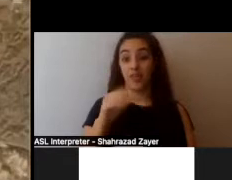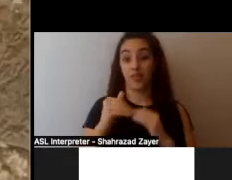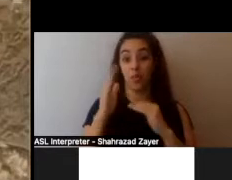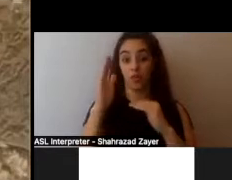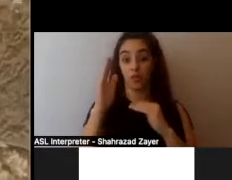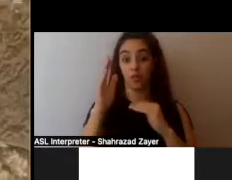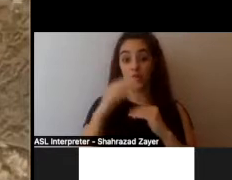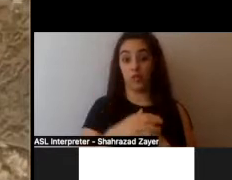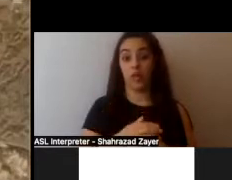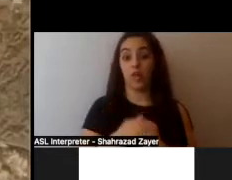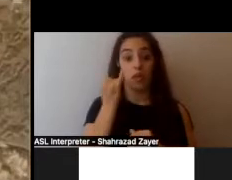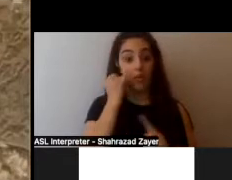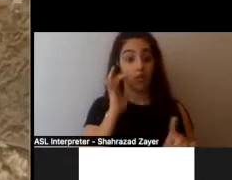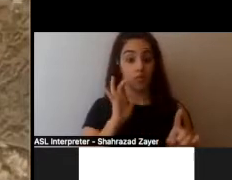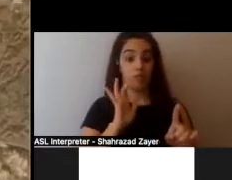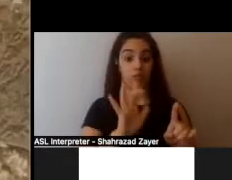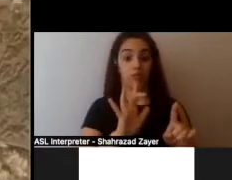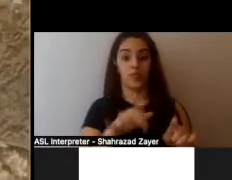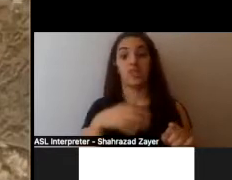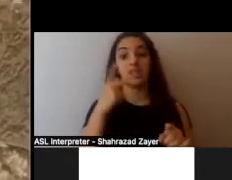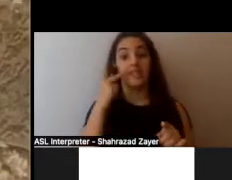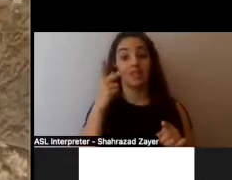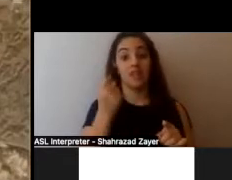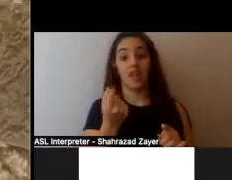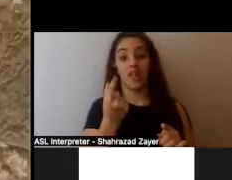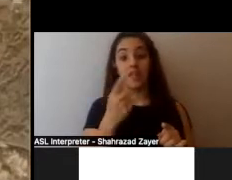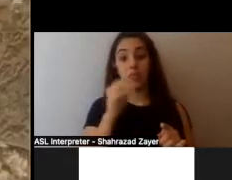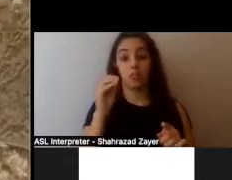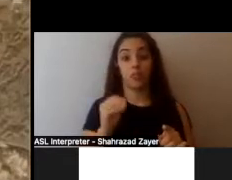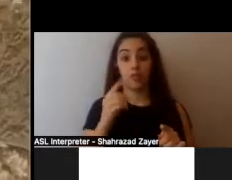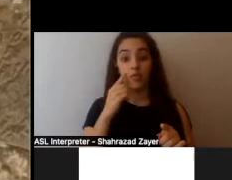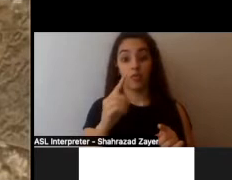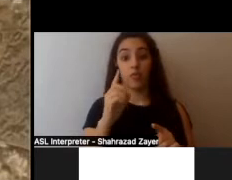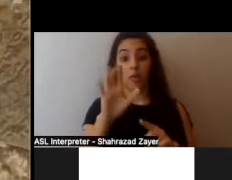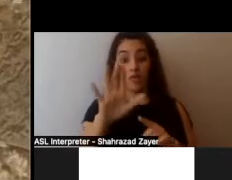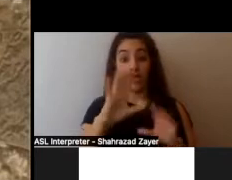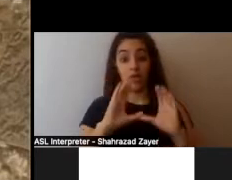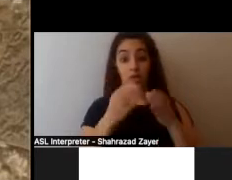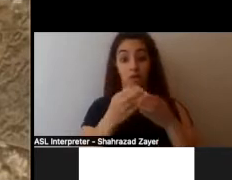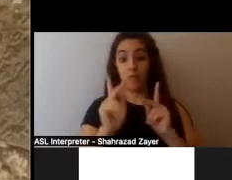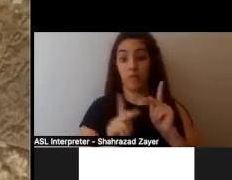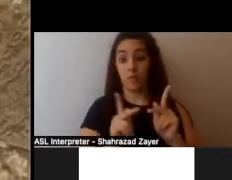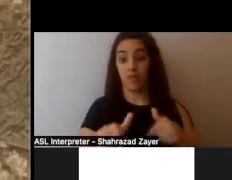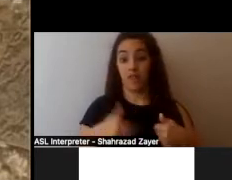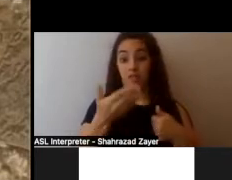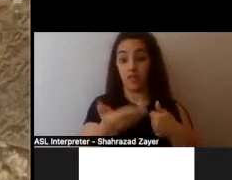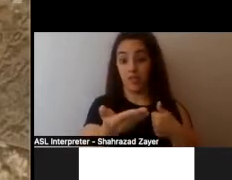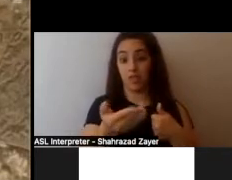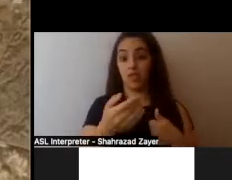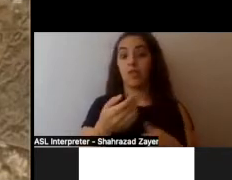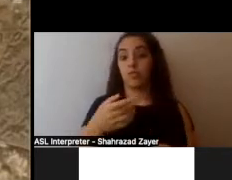Beach. About 11% of the population is veteran. A very, very small percent of that